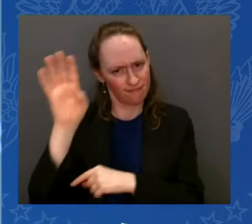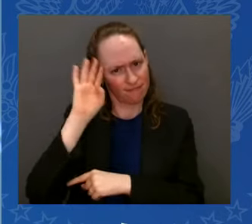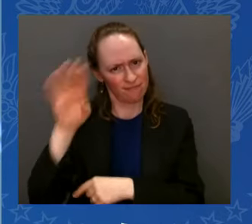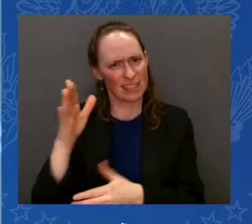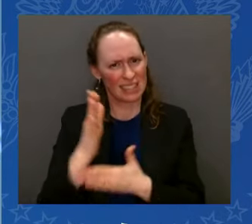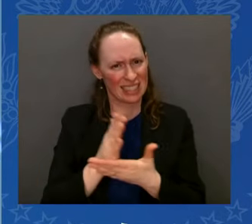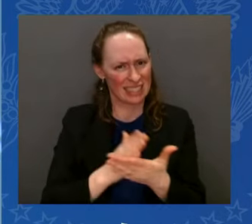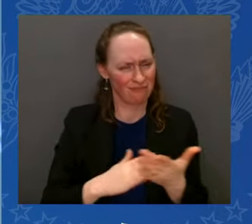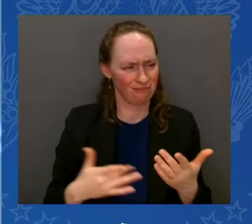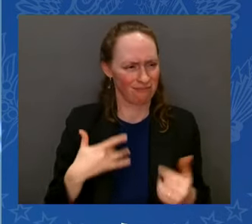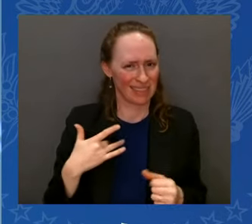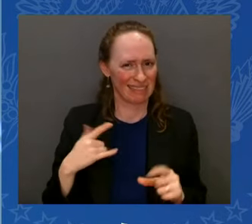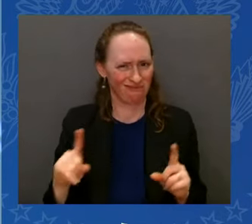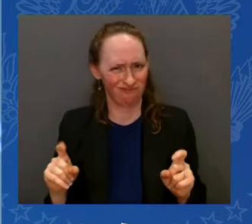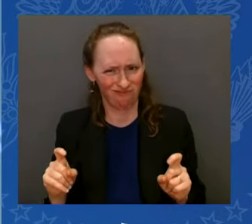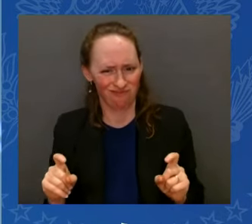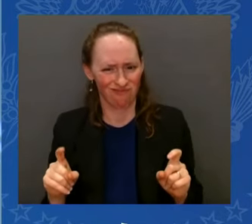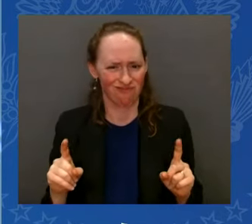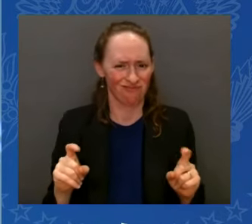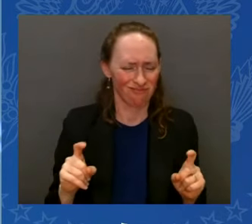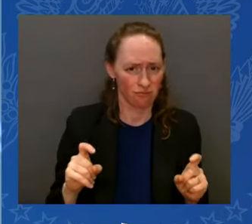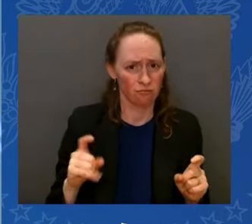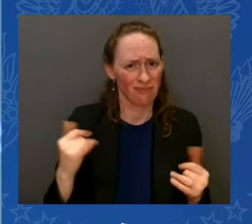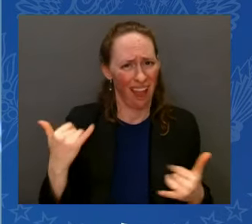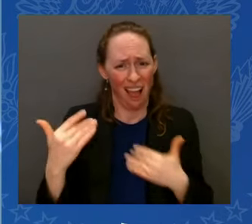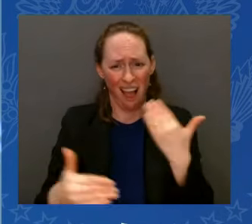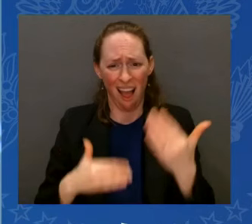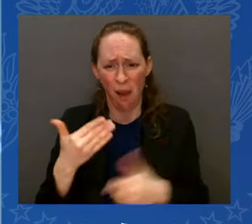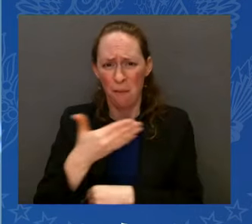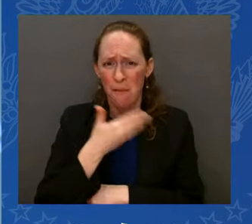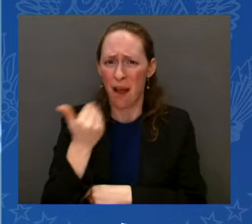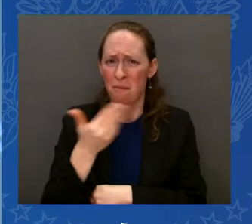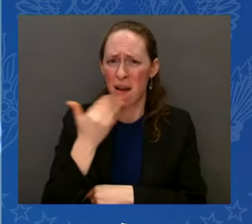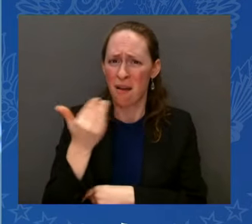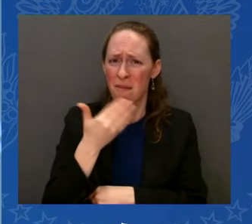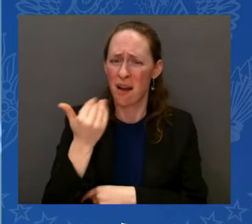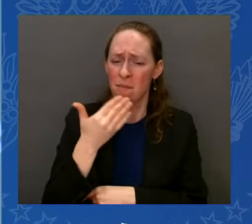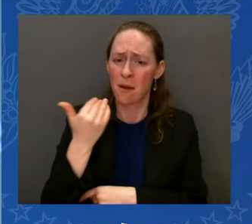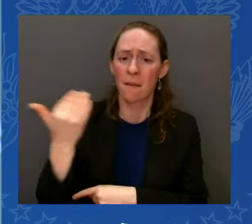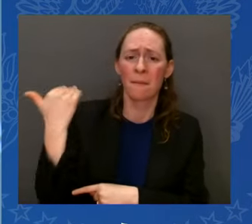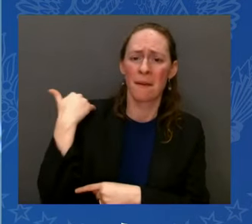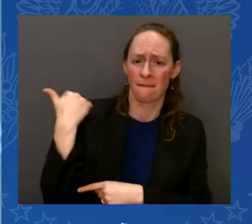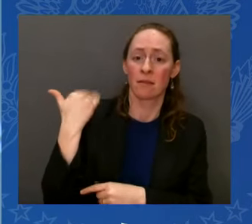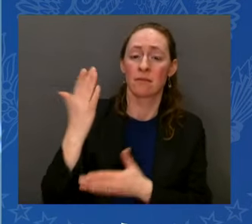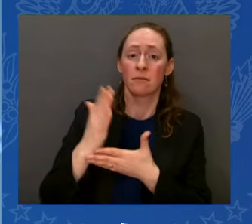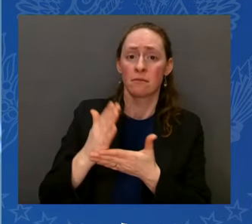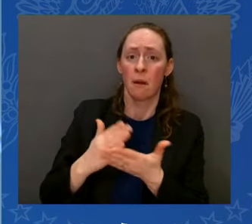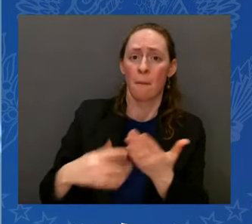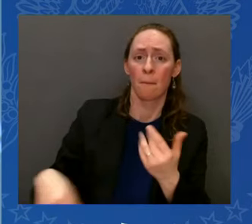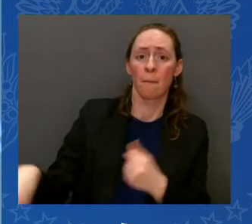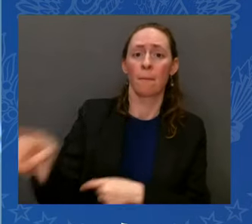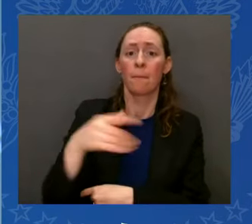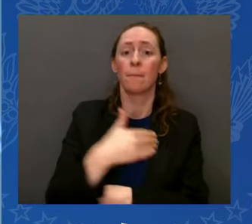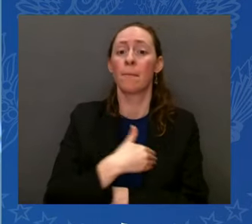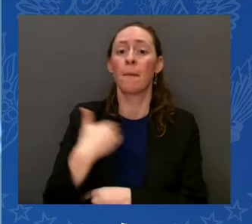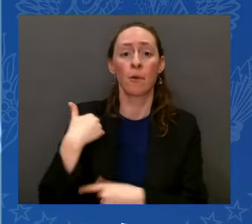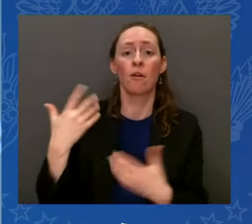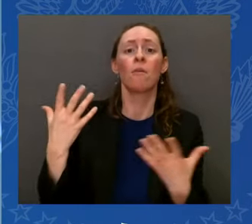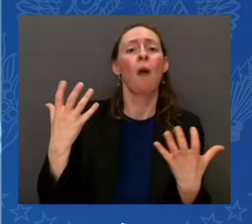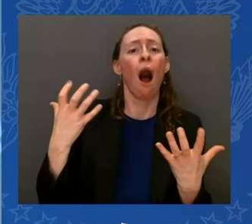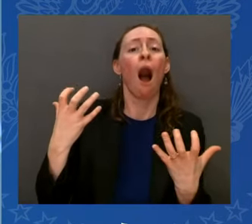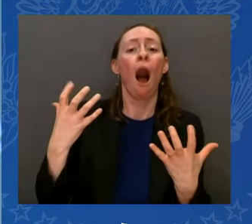to have America default on its debt, which would be catastrophic for counties and the country. In